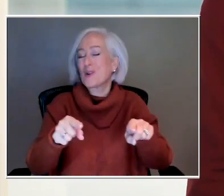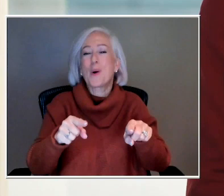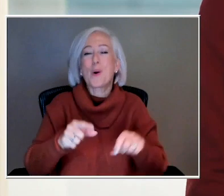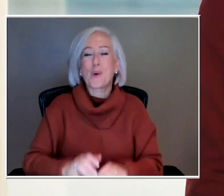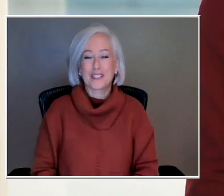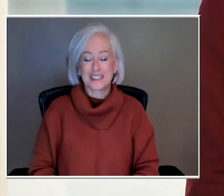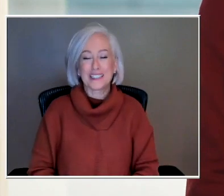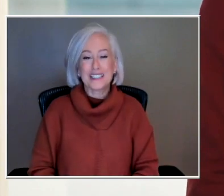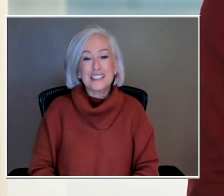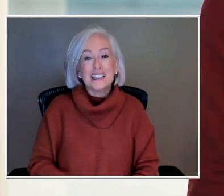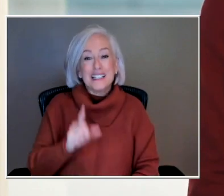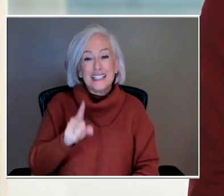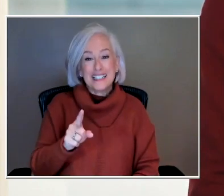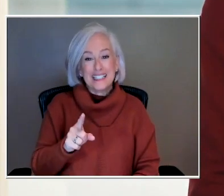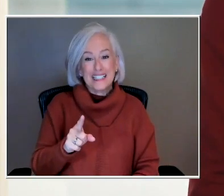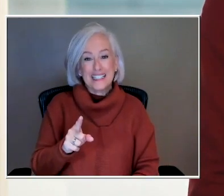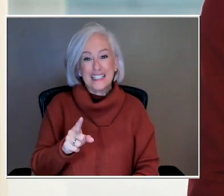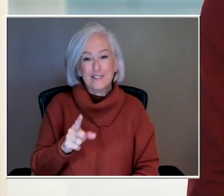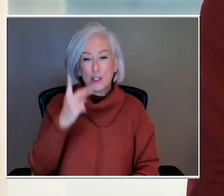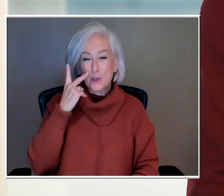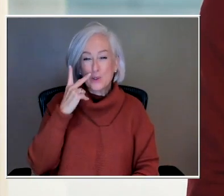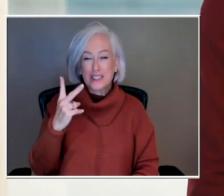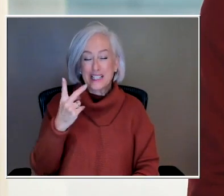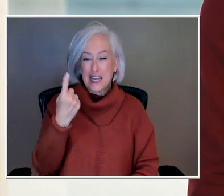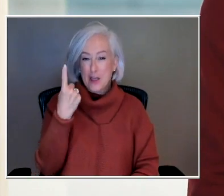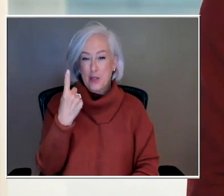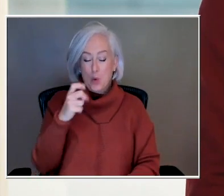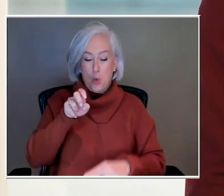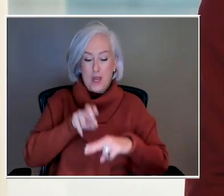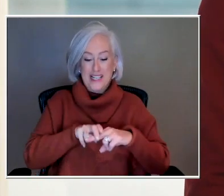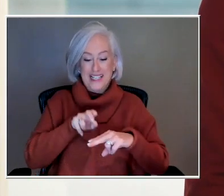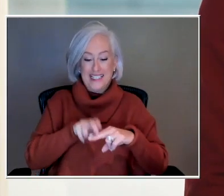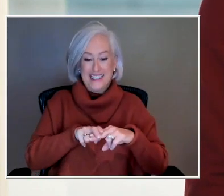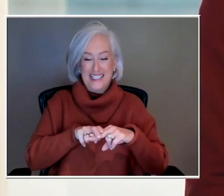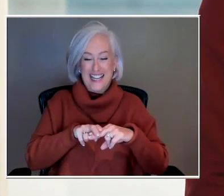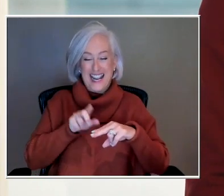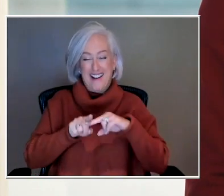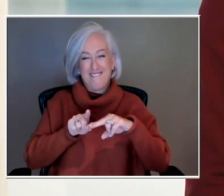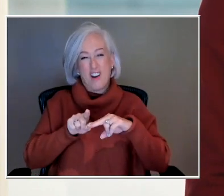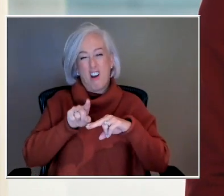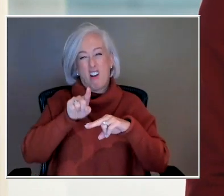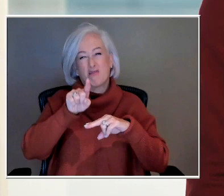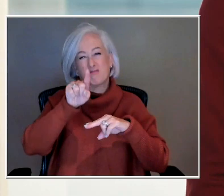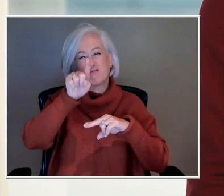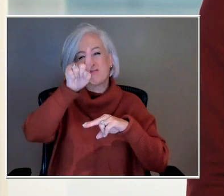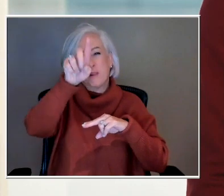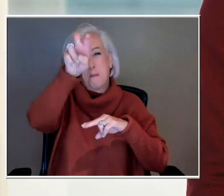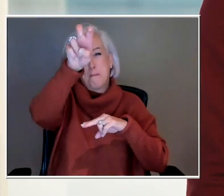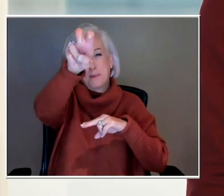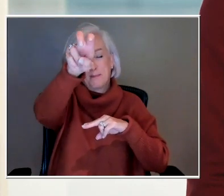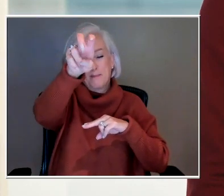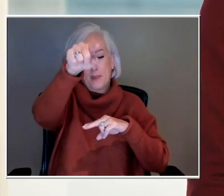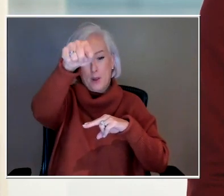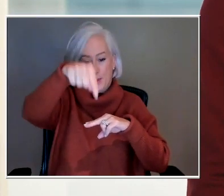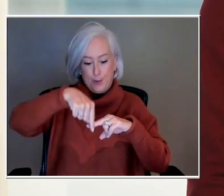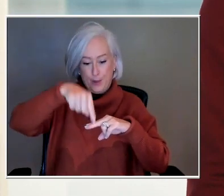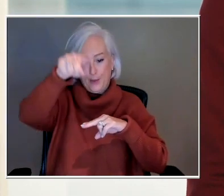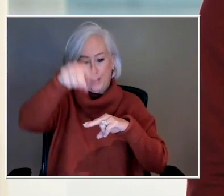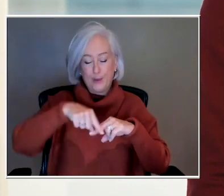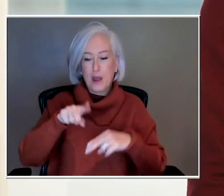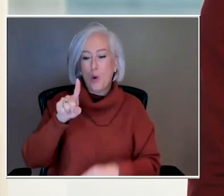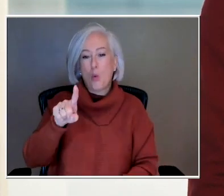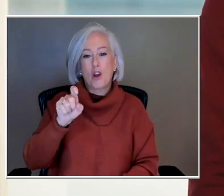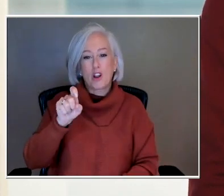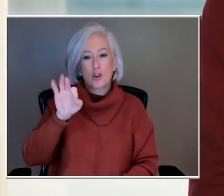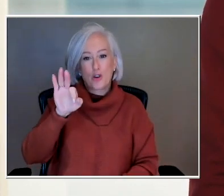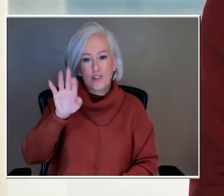seat that's the furthest from the pitch is only 100 feet from the touch line. So it's as intimate as it can get. And there's so much more to a